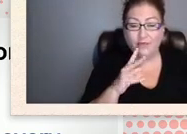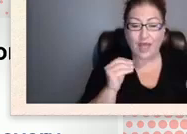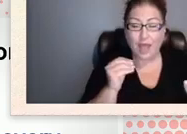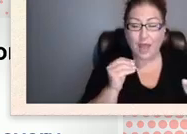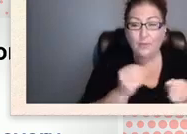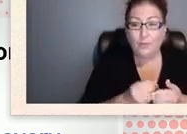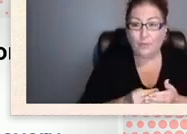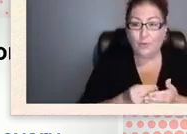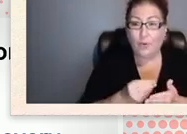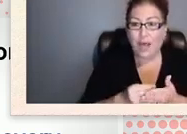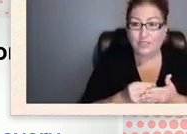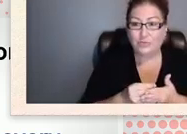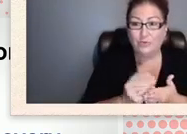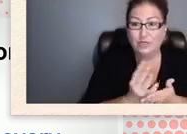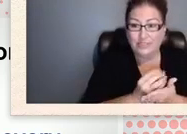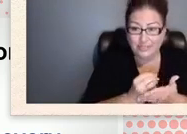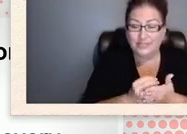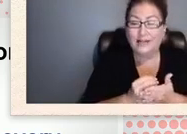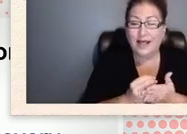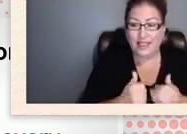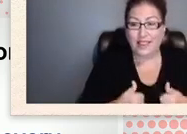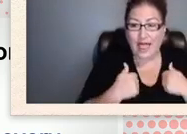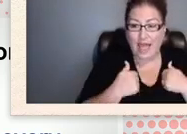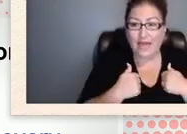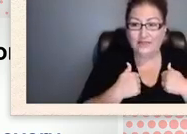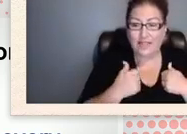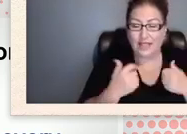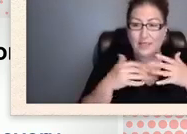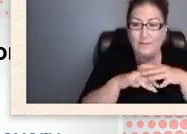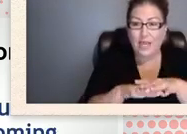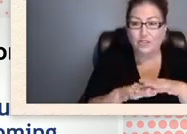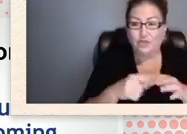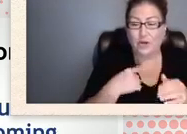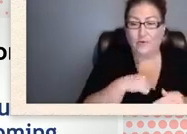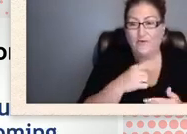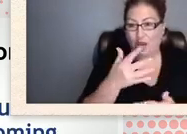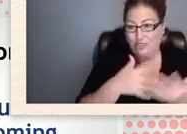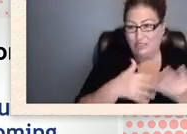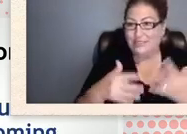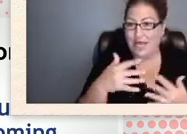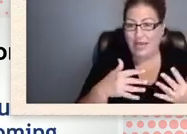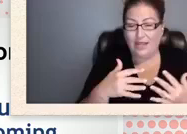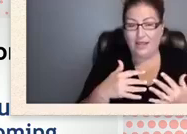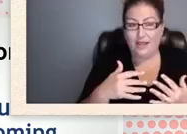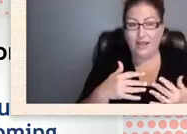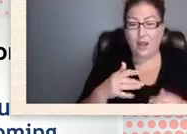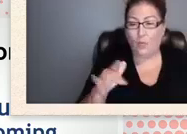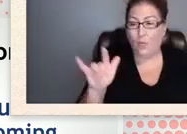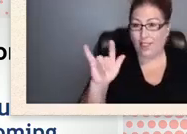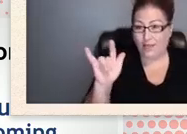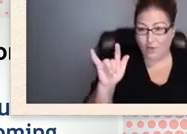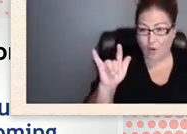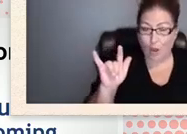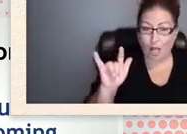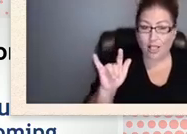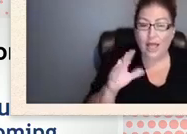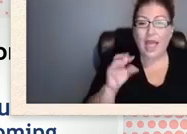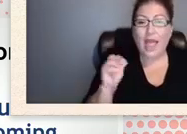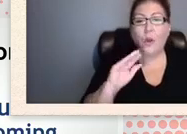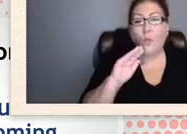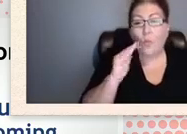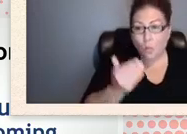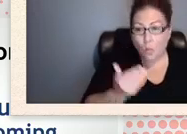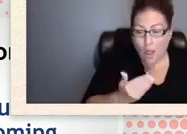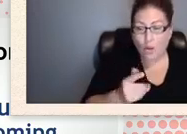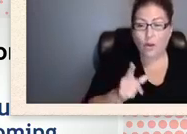in the mainstream of our society. Next slide. We love you all and welcome you